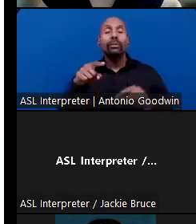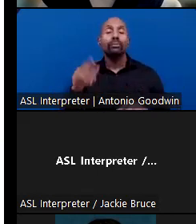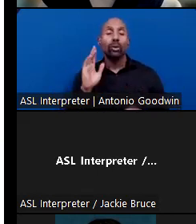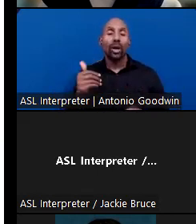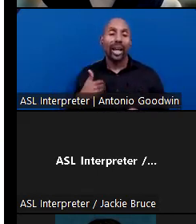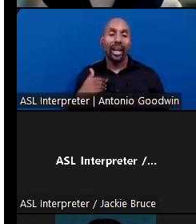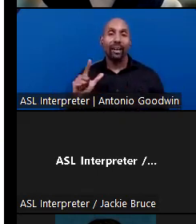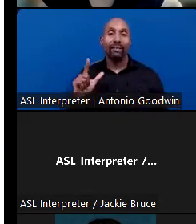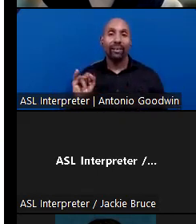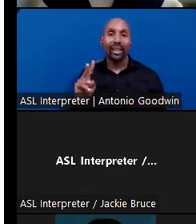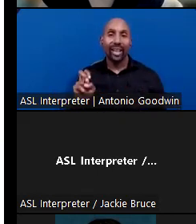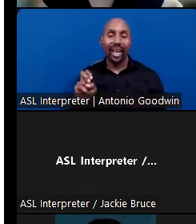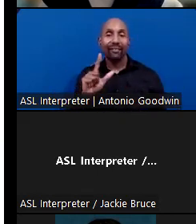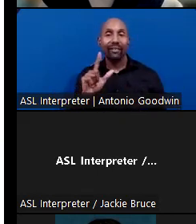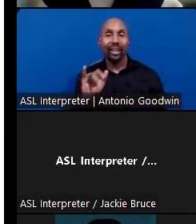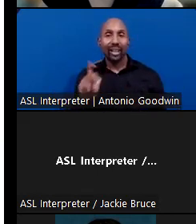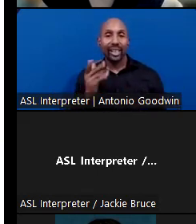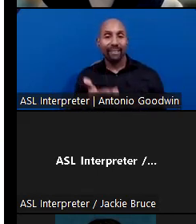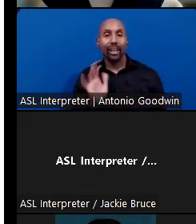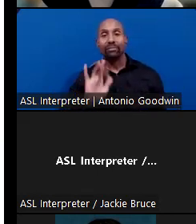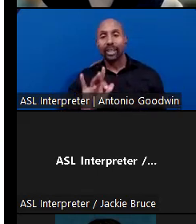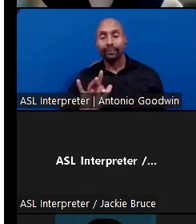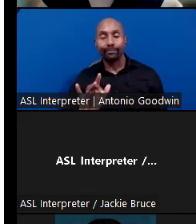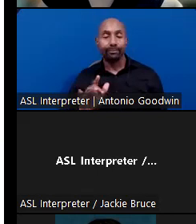And we're always updating, and so is the CDC.